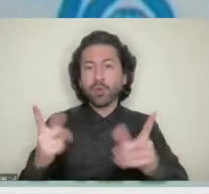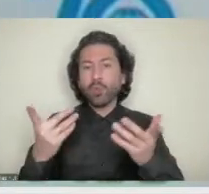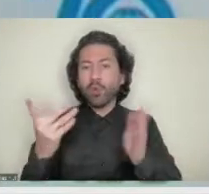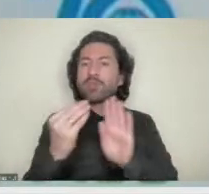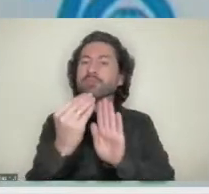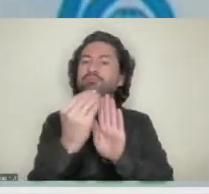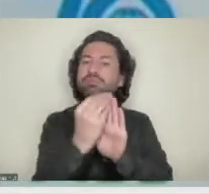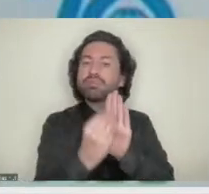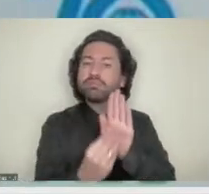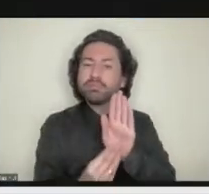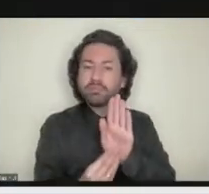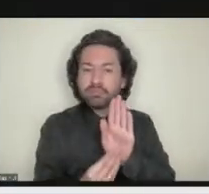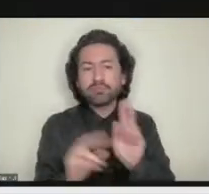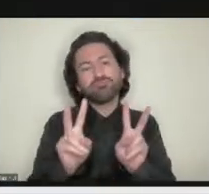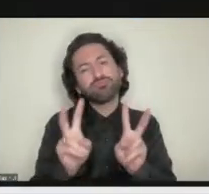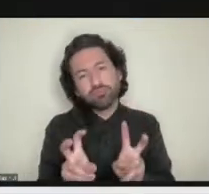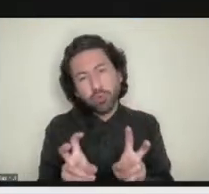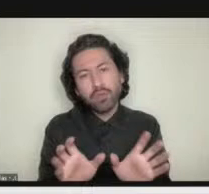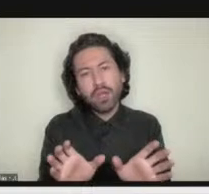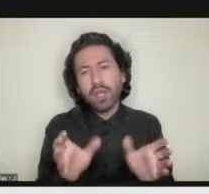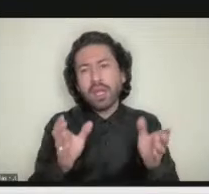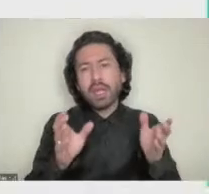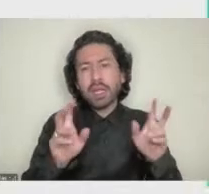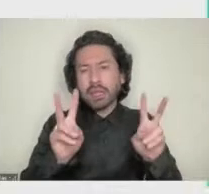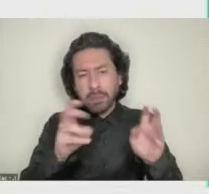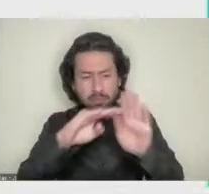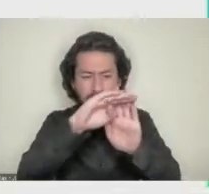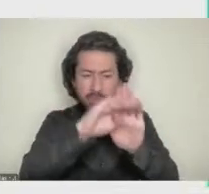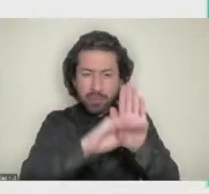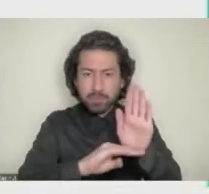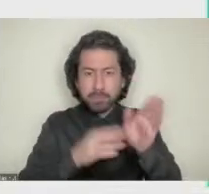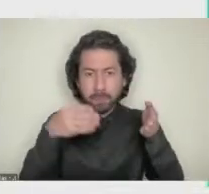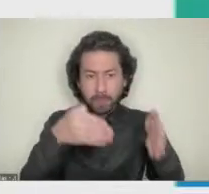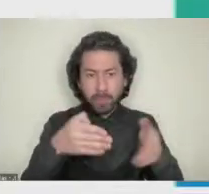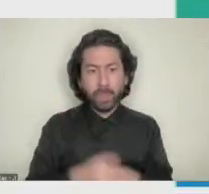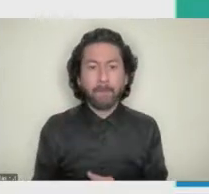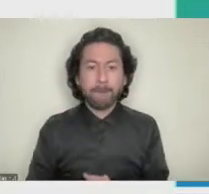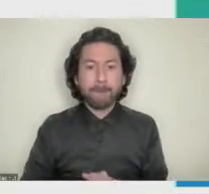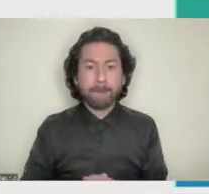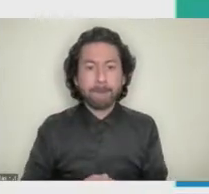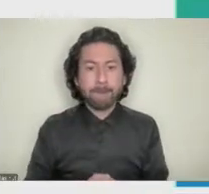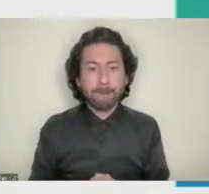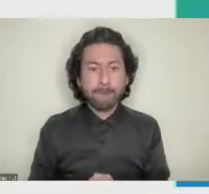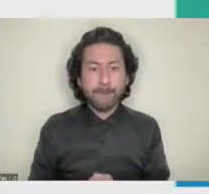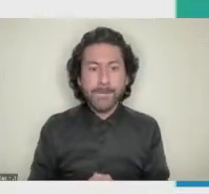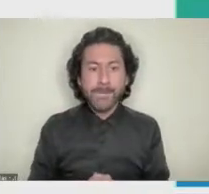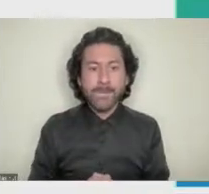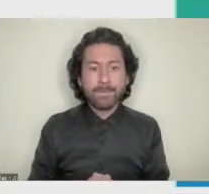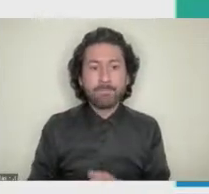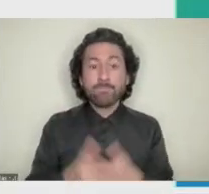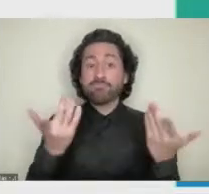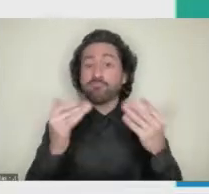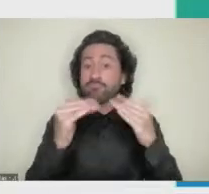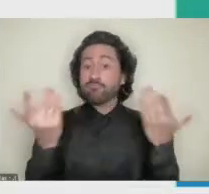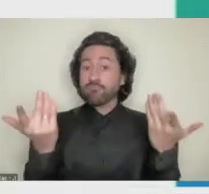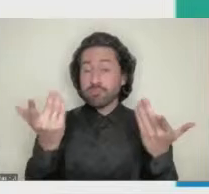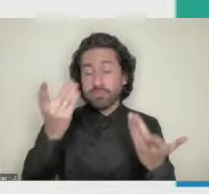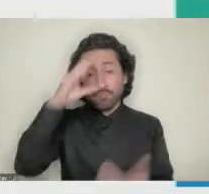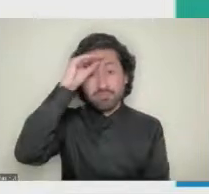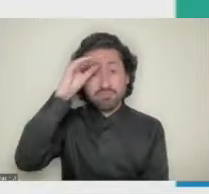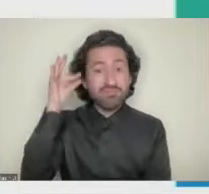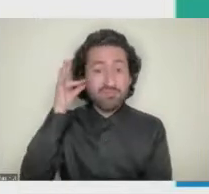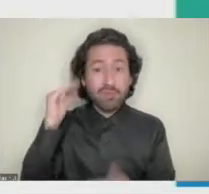to refer to an agenda about the main topics. First,